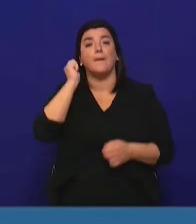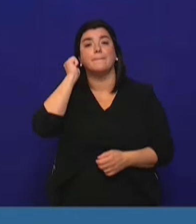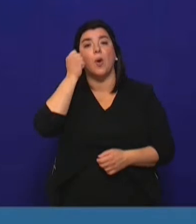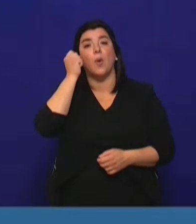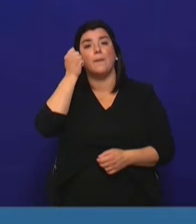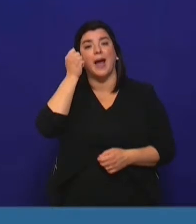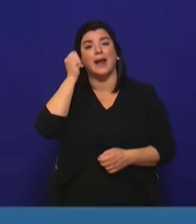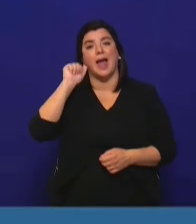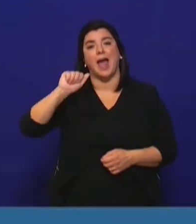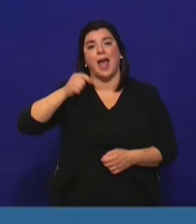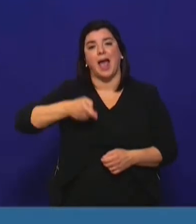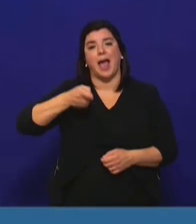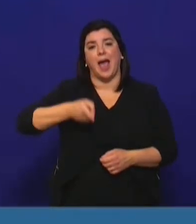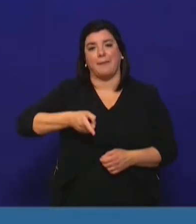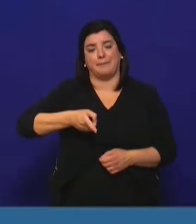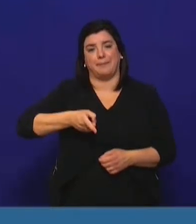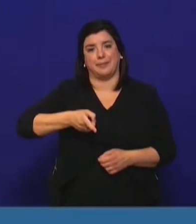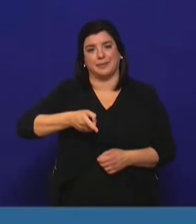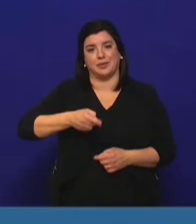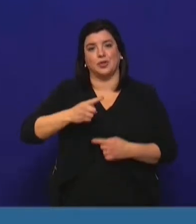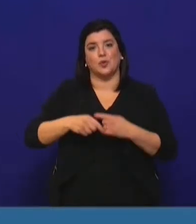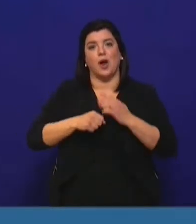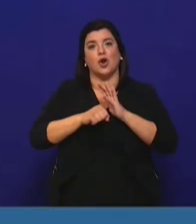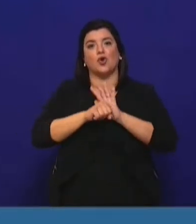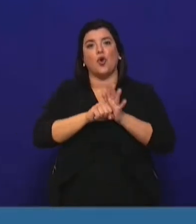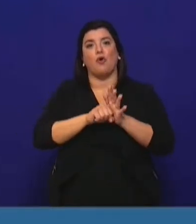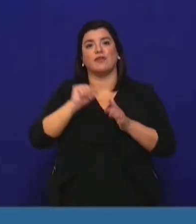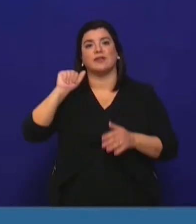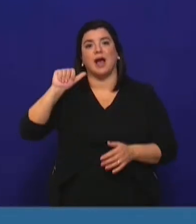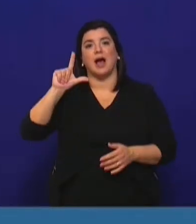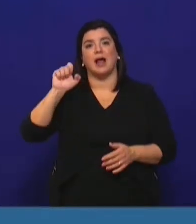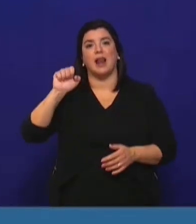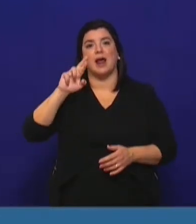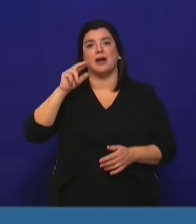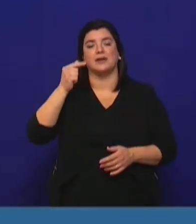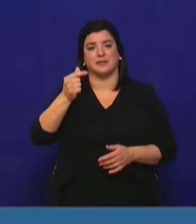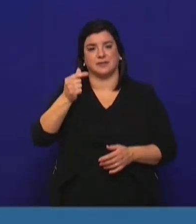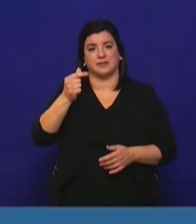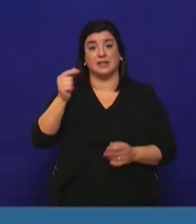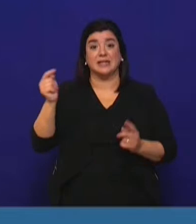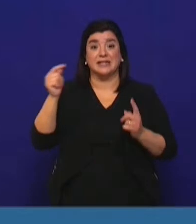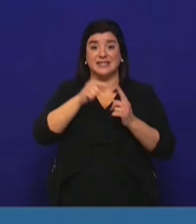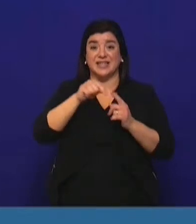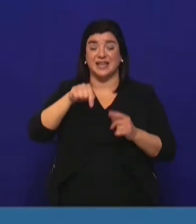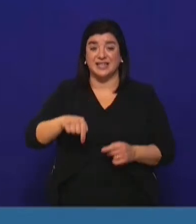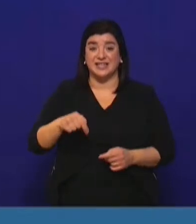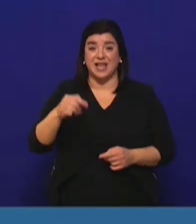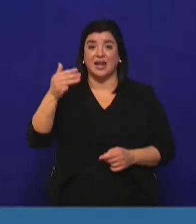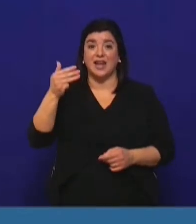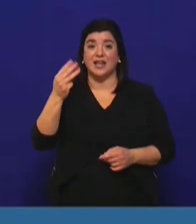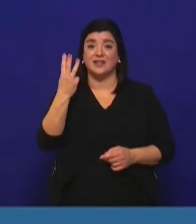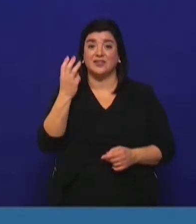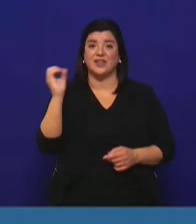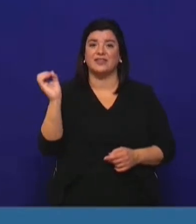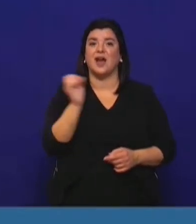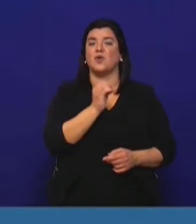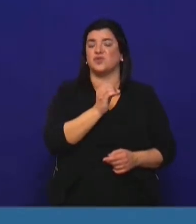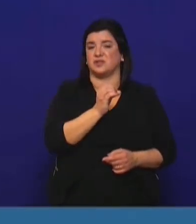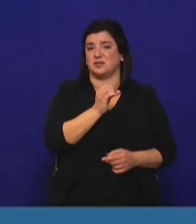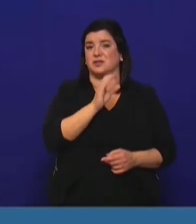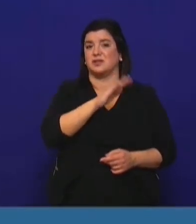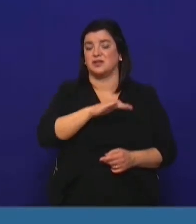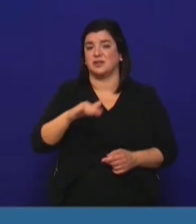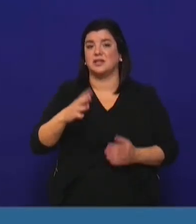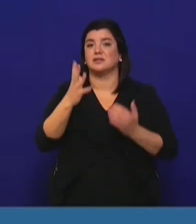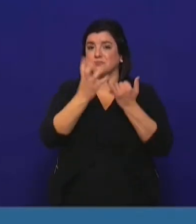ukoll din-app, infatti kellna sa issa 93,189, infatti dan